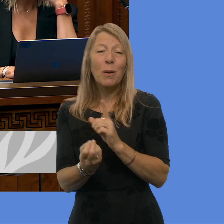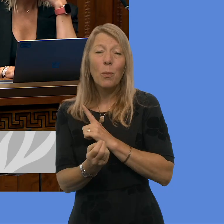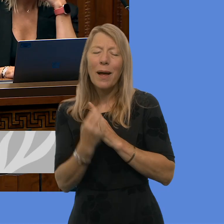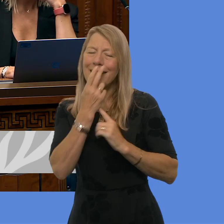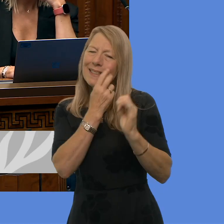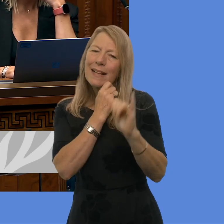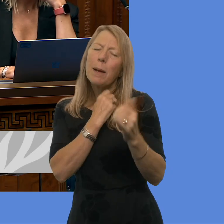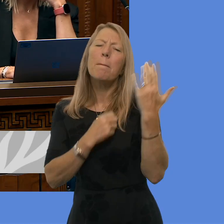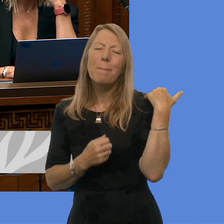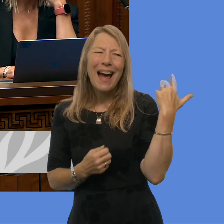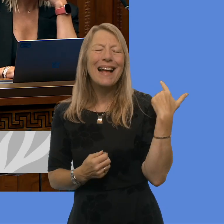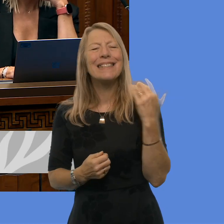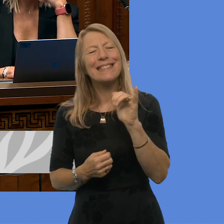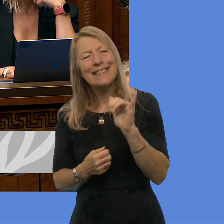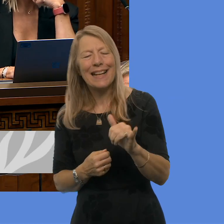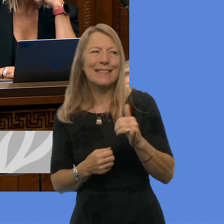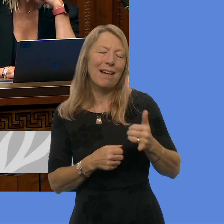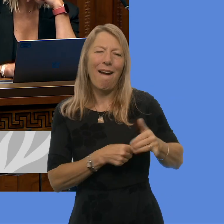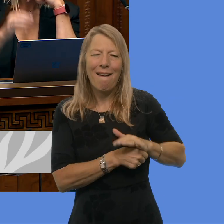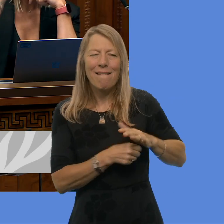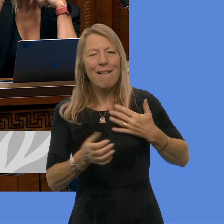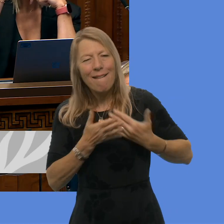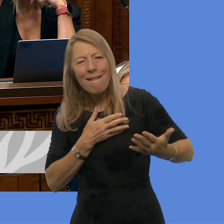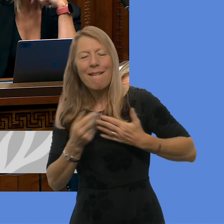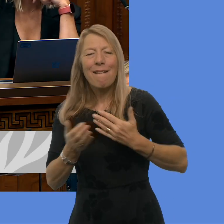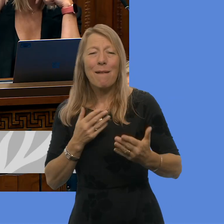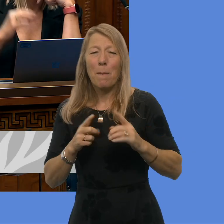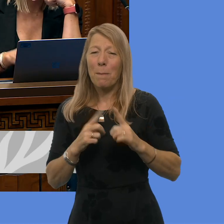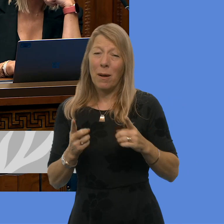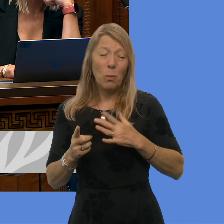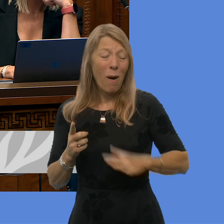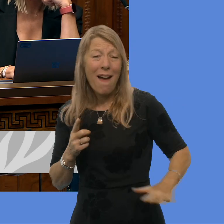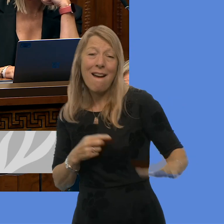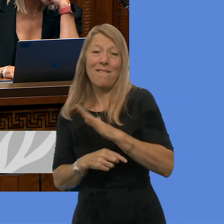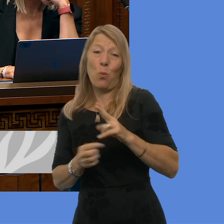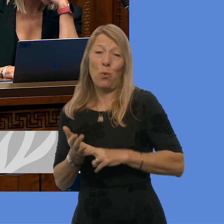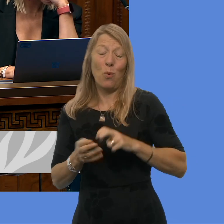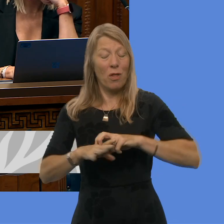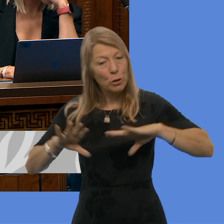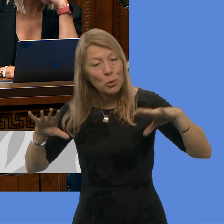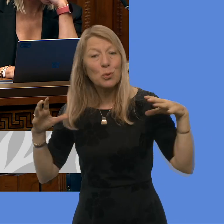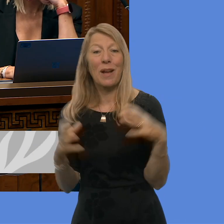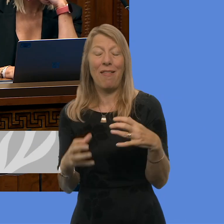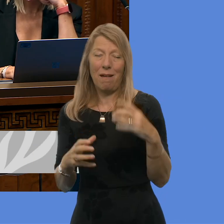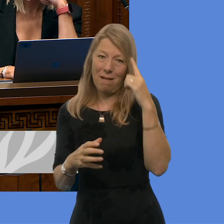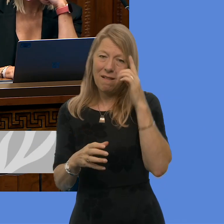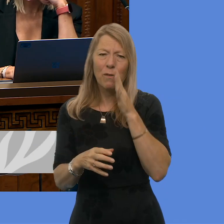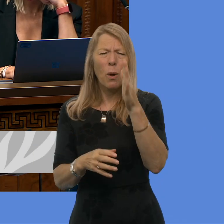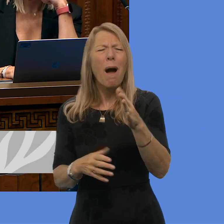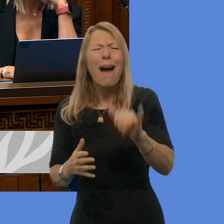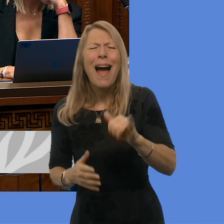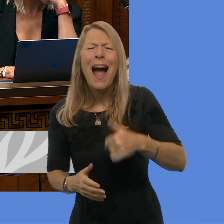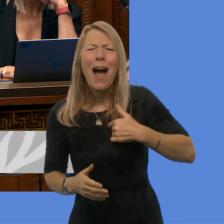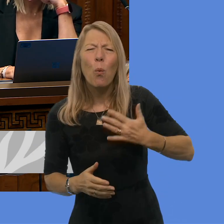that is inclusive and that we get maximum buy-in right across society. That's certainly my endeavour. I want us to deal with the past, to unburden